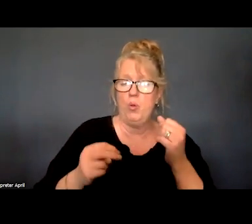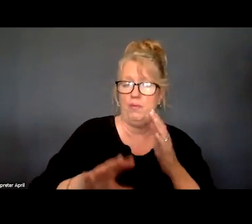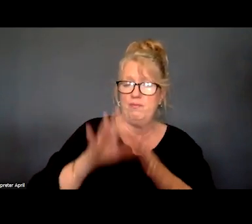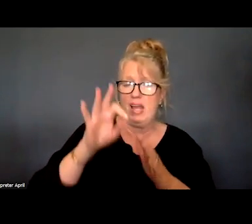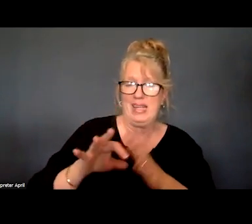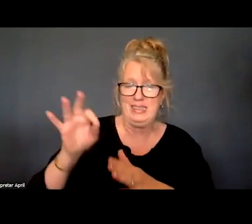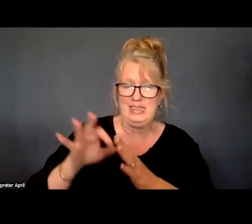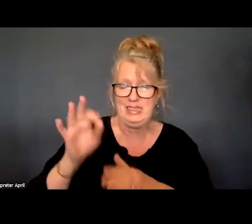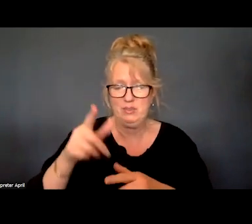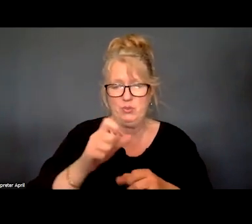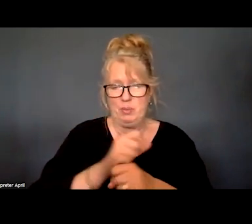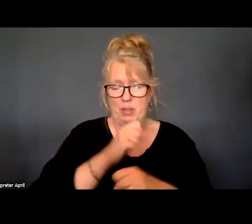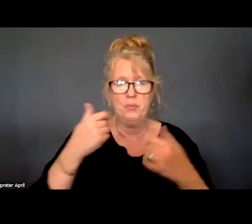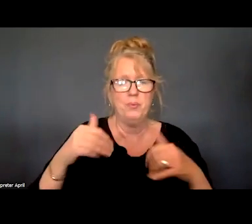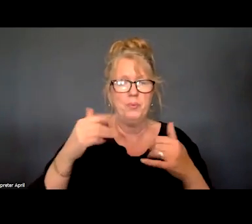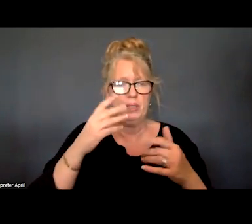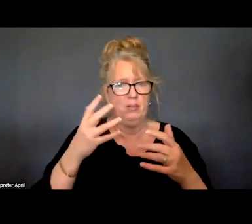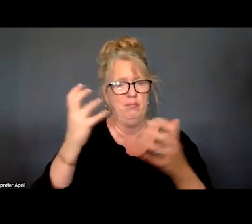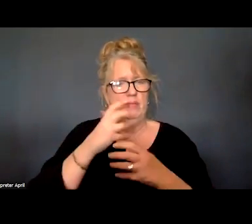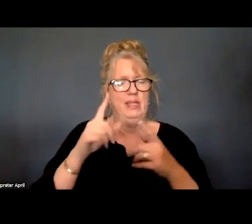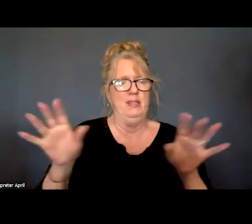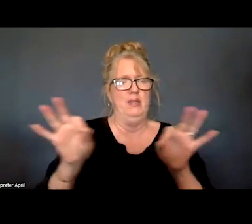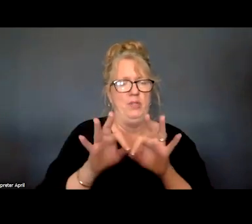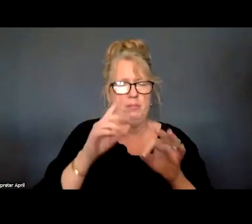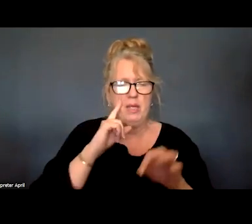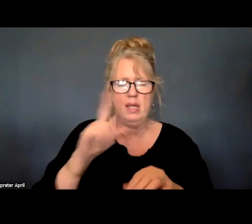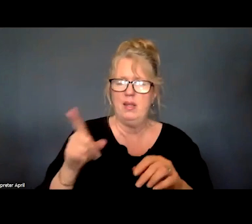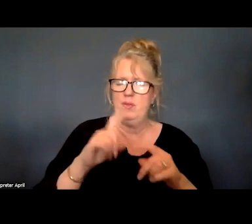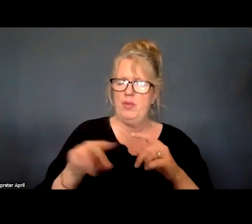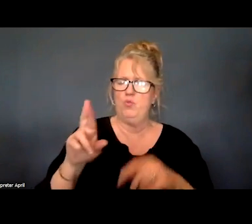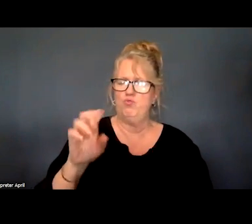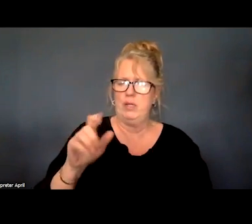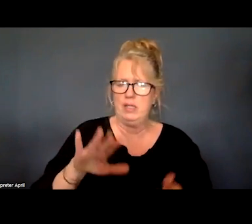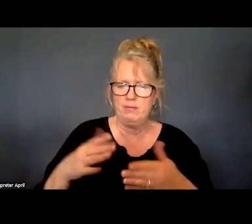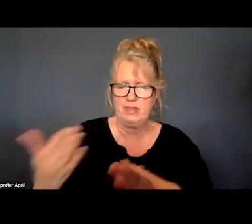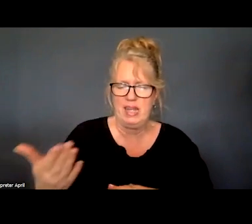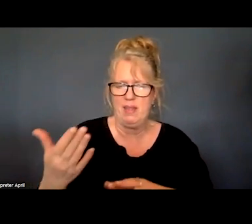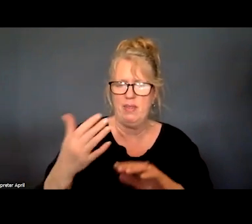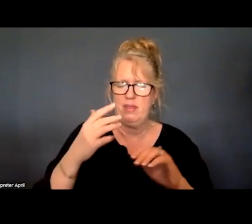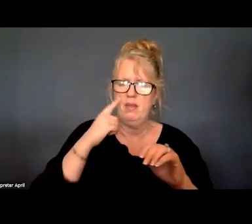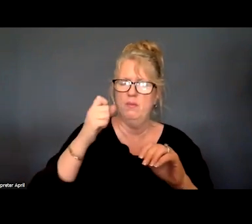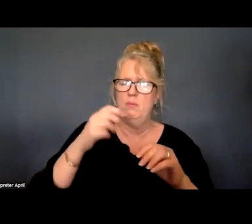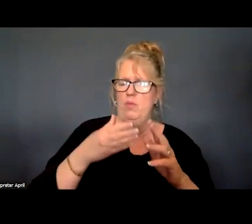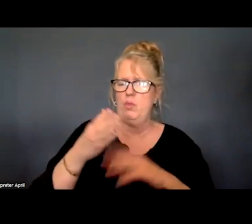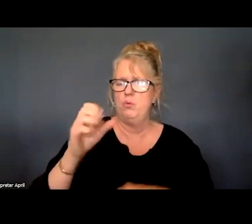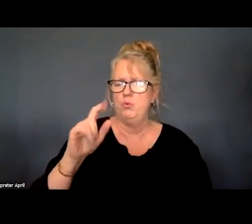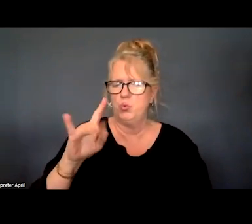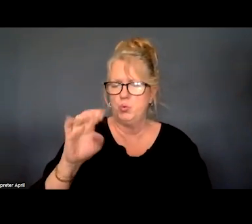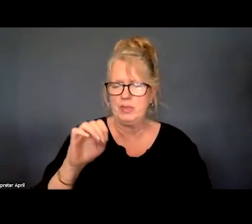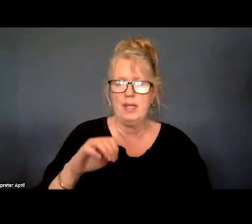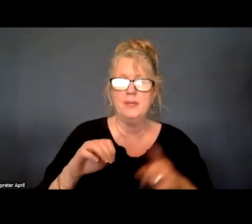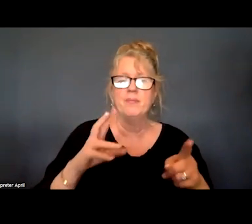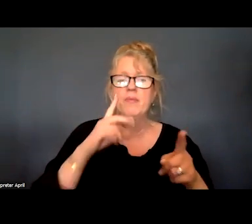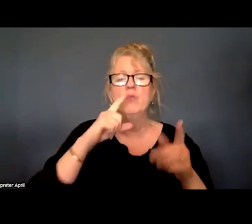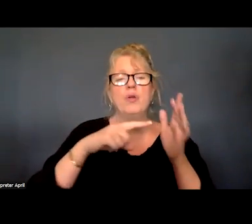were statistically significant, meaning that the difference in the rate of deaths by suicide was not due to chance variation. With the aid of these